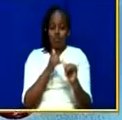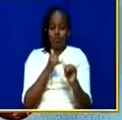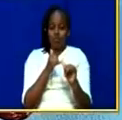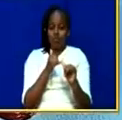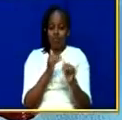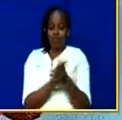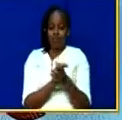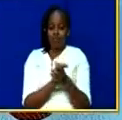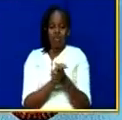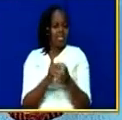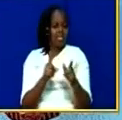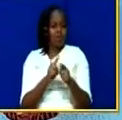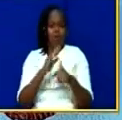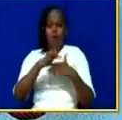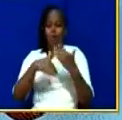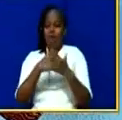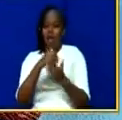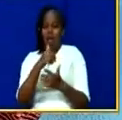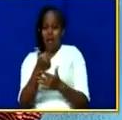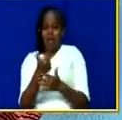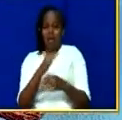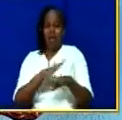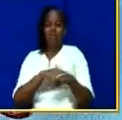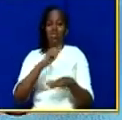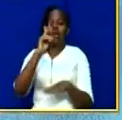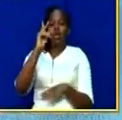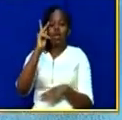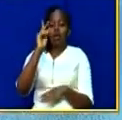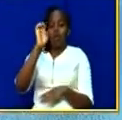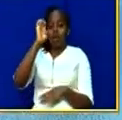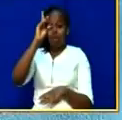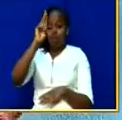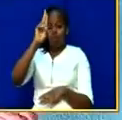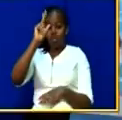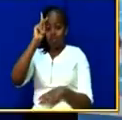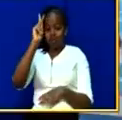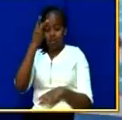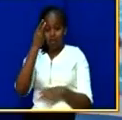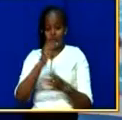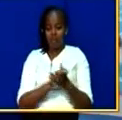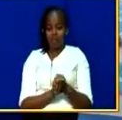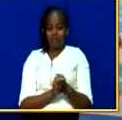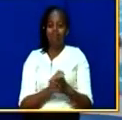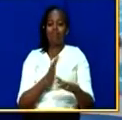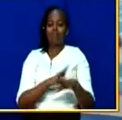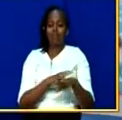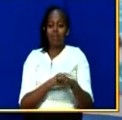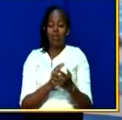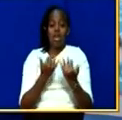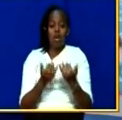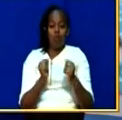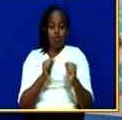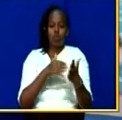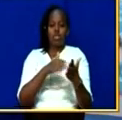and all our platforms at Edu TV Kenya. Yes. Good. So you can send